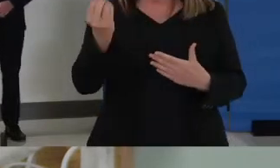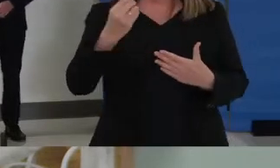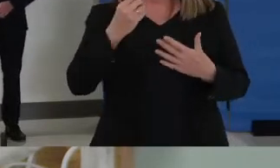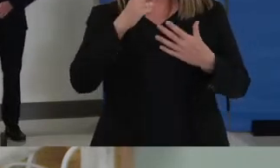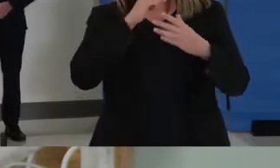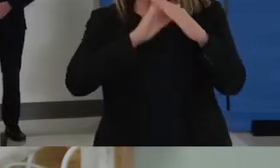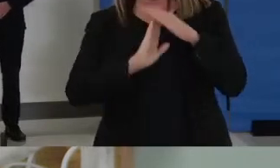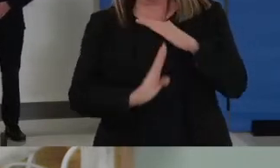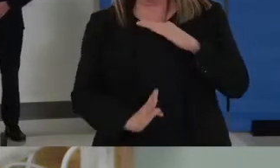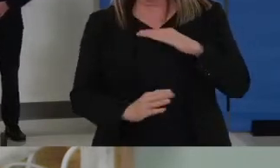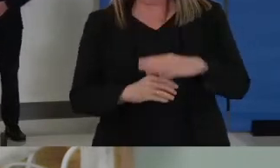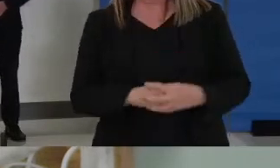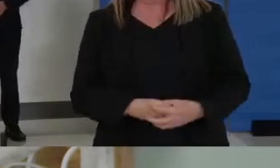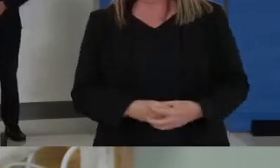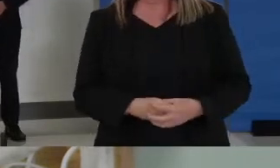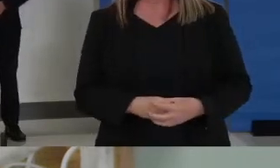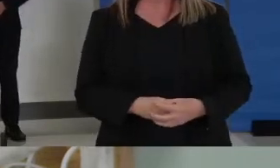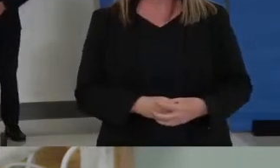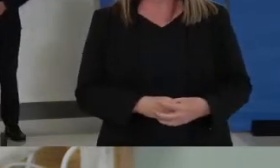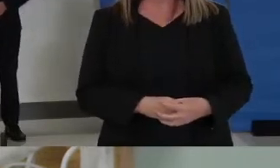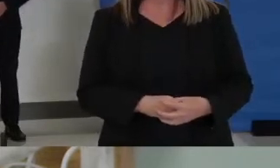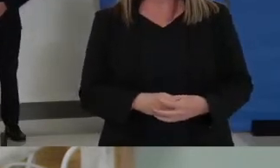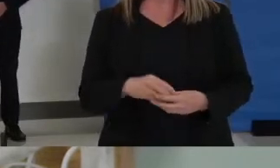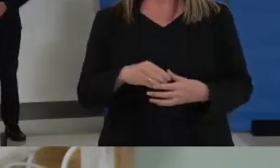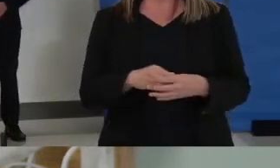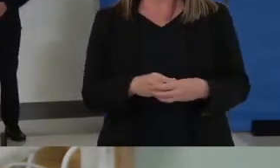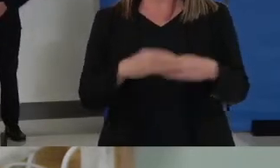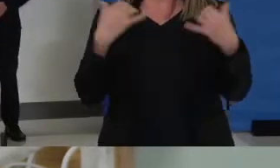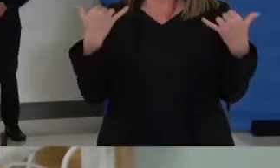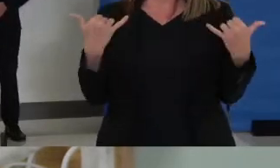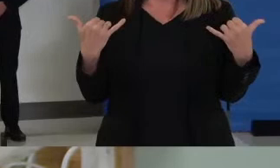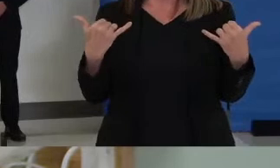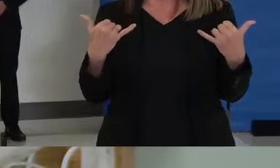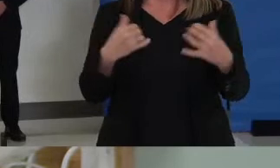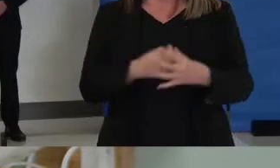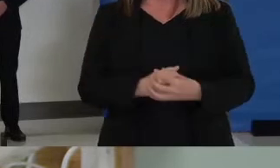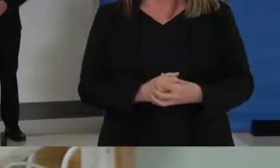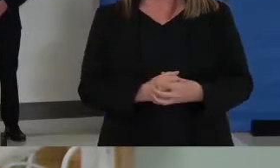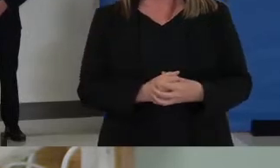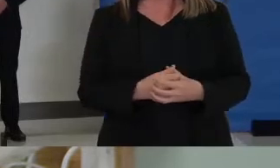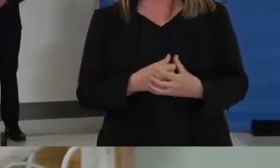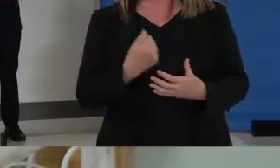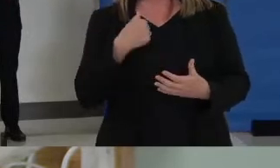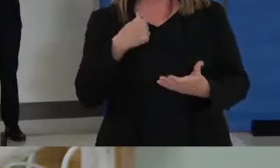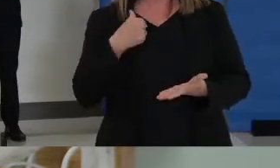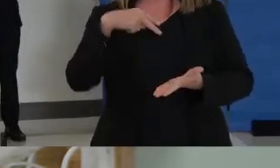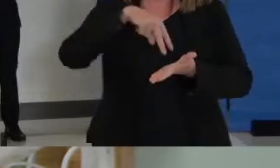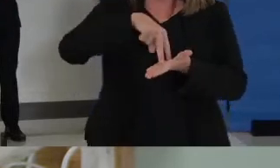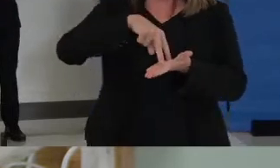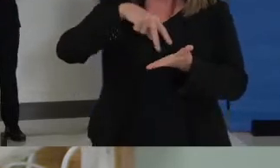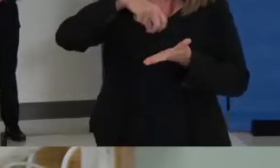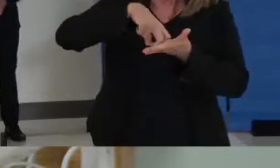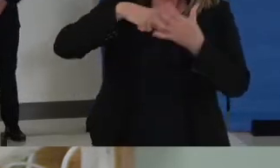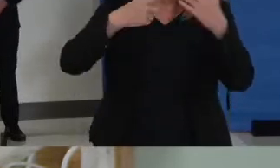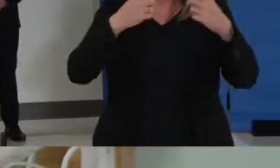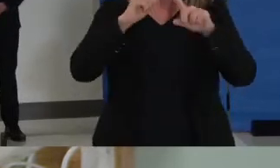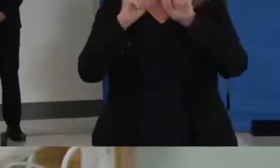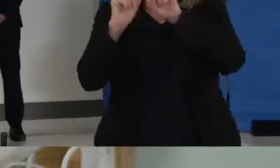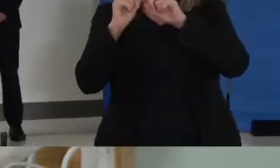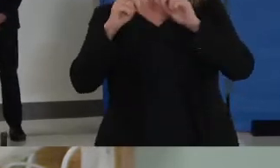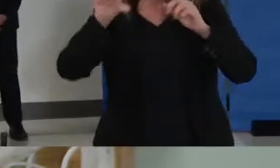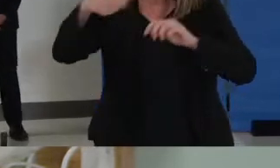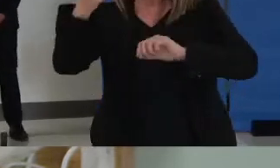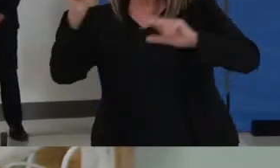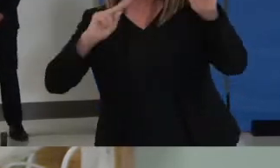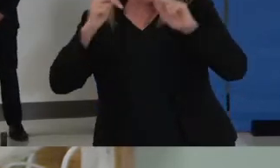humility. It's a day where I am standing on, kneeling on shoulders of such